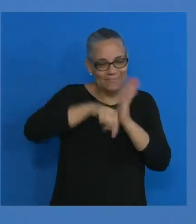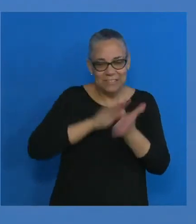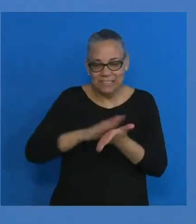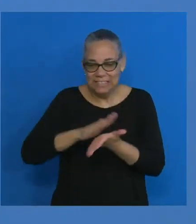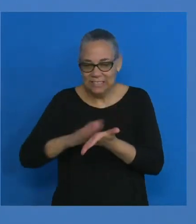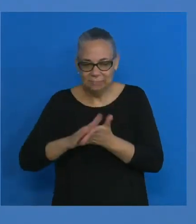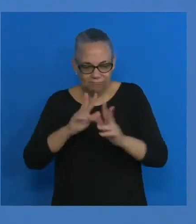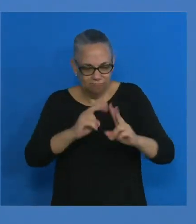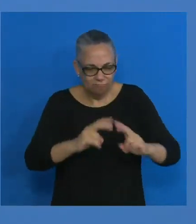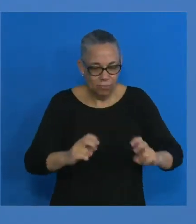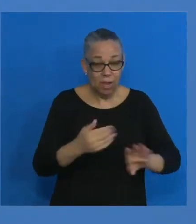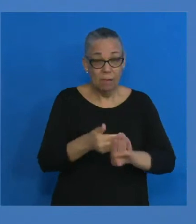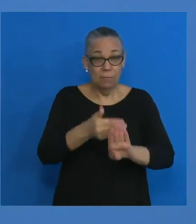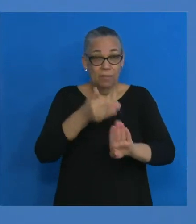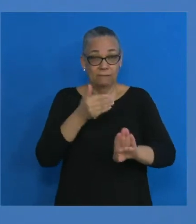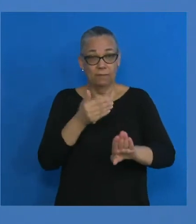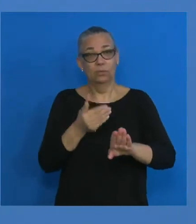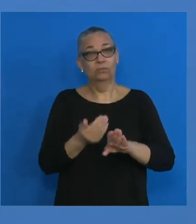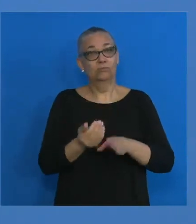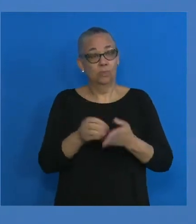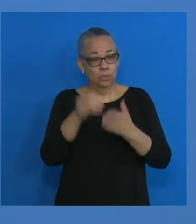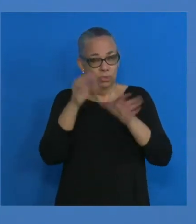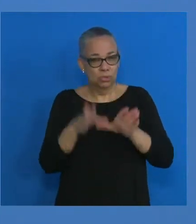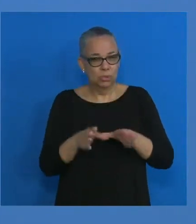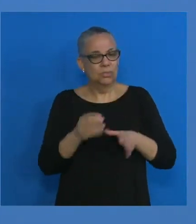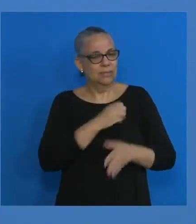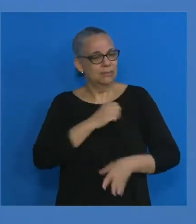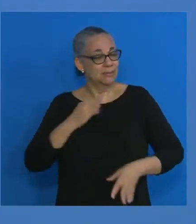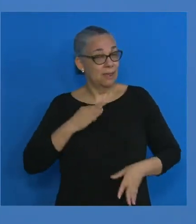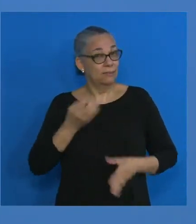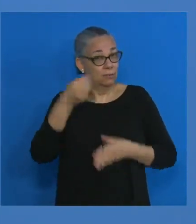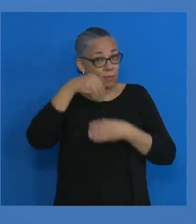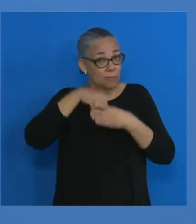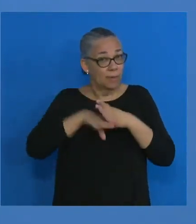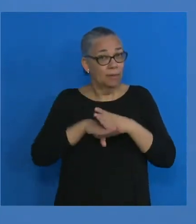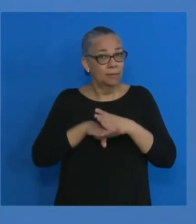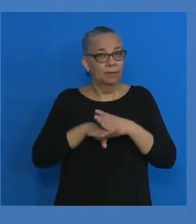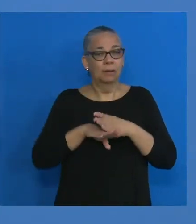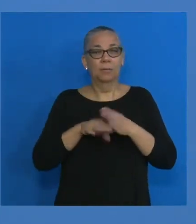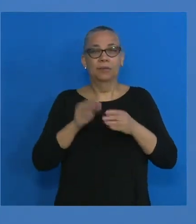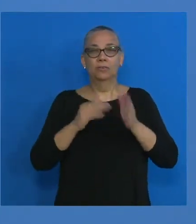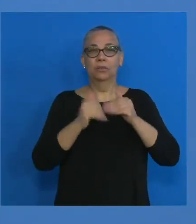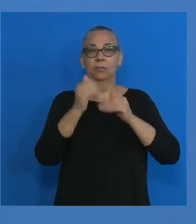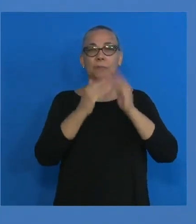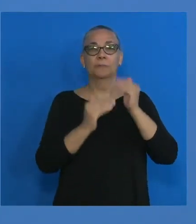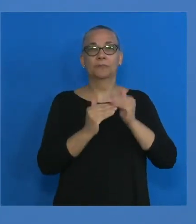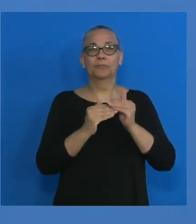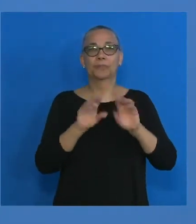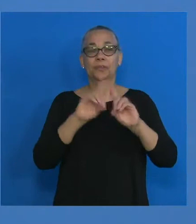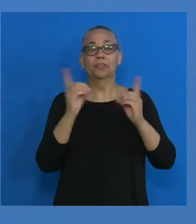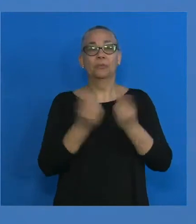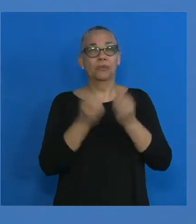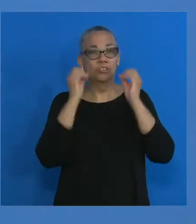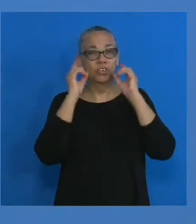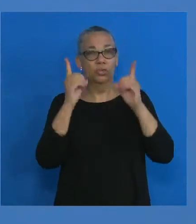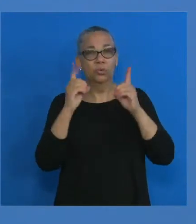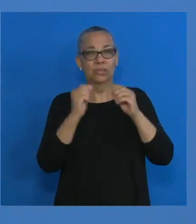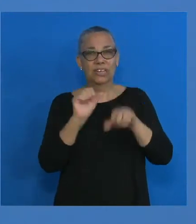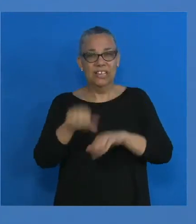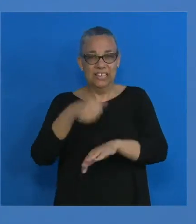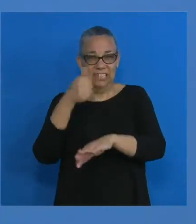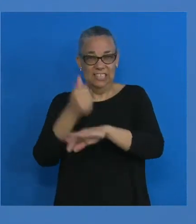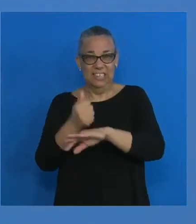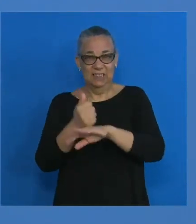students and staff are allowed back into the building. The Department of Education's facilities team will coordinate the deep cleaning of